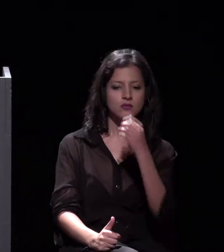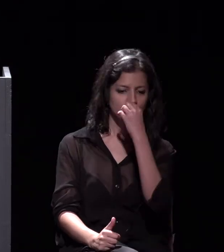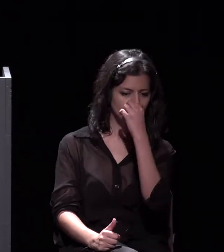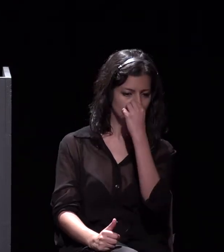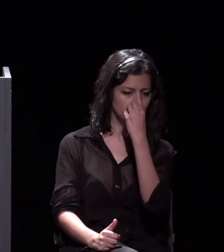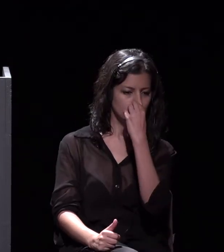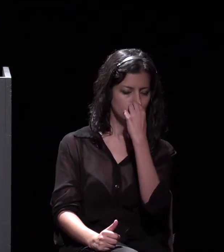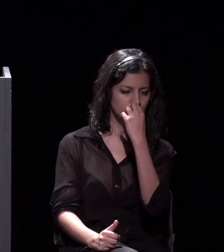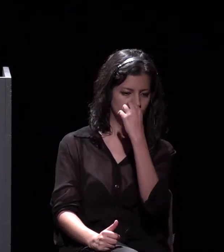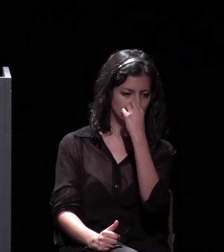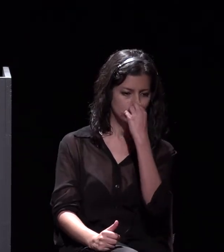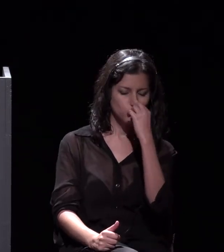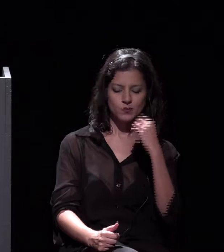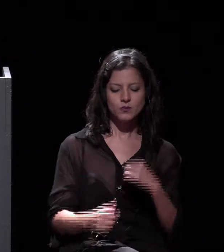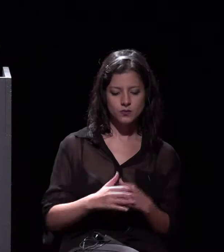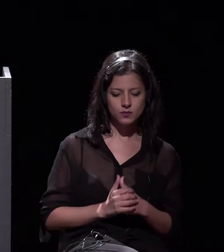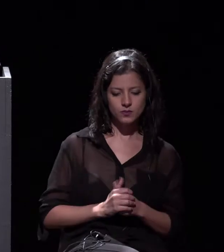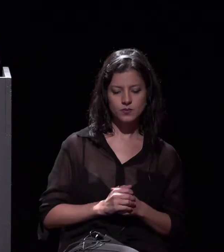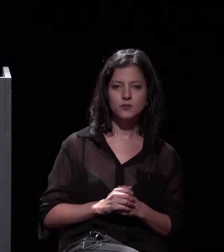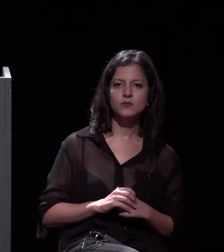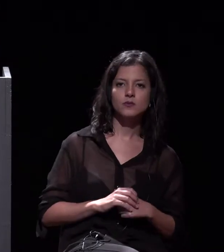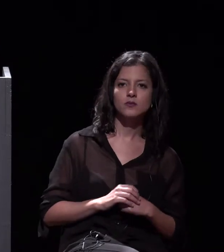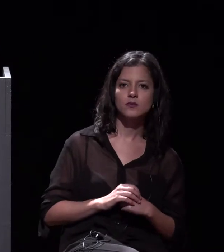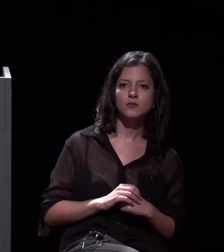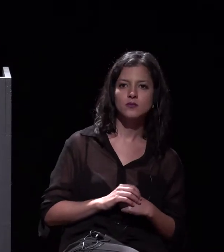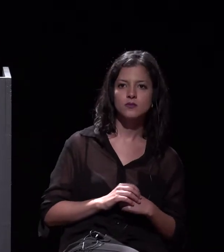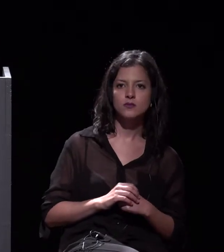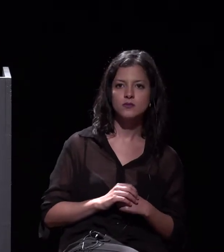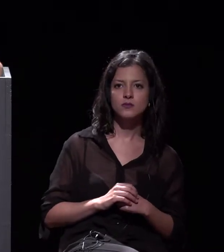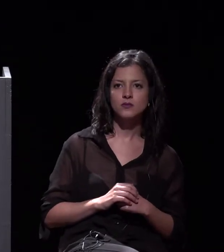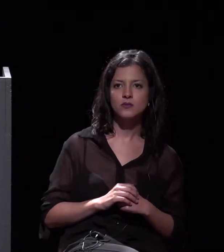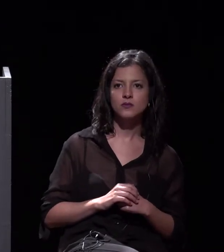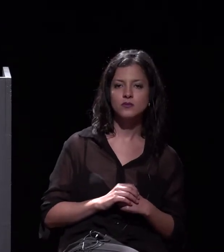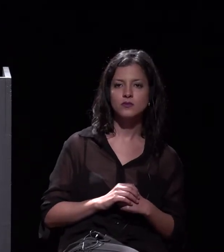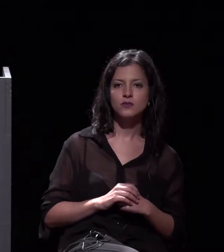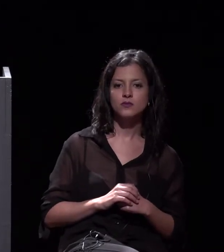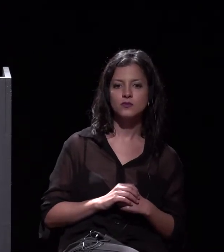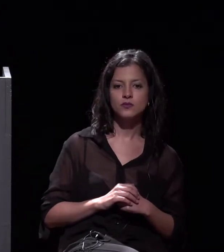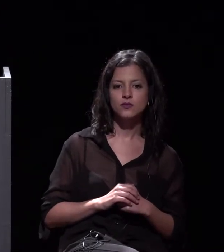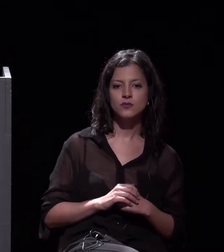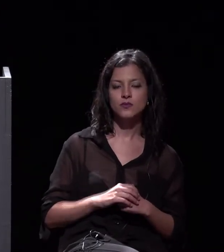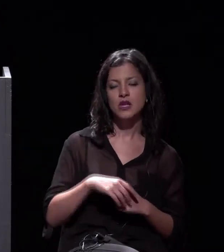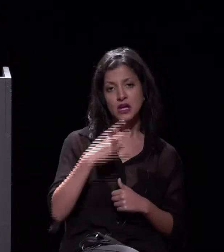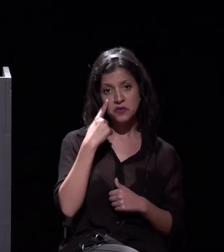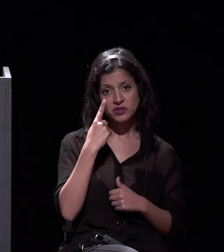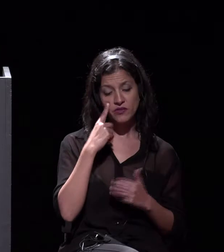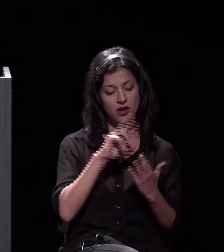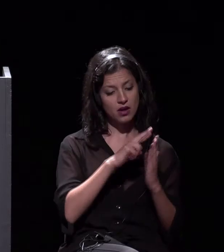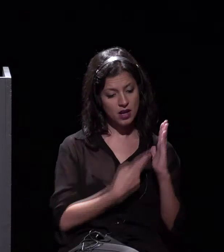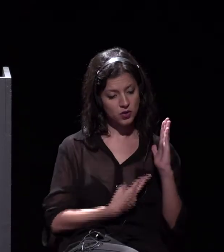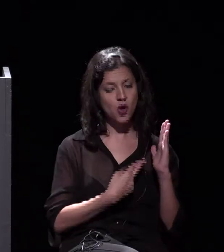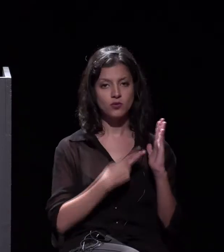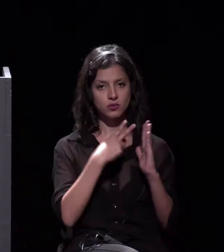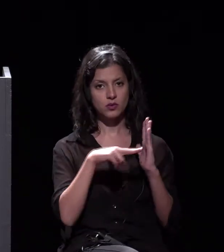you read the reports, I obviously don't have first-hand experience of this, but if you read the reports, the process